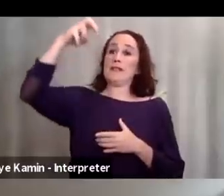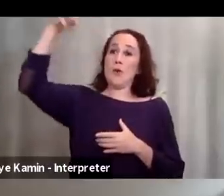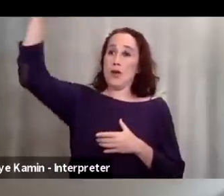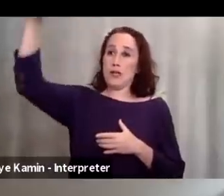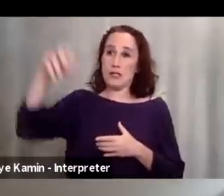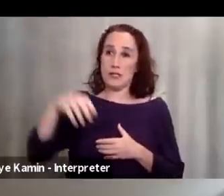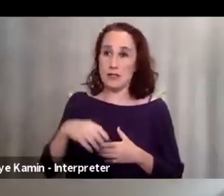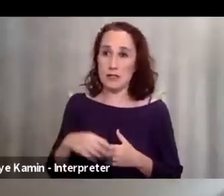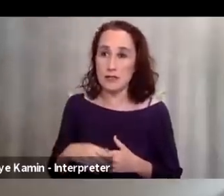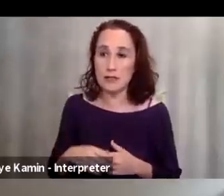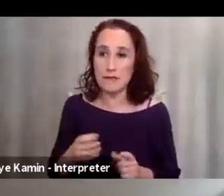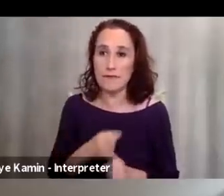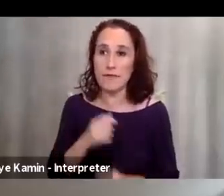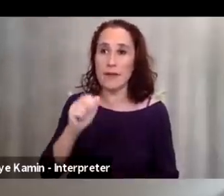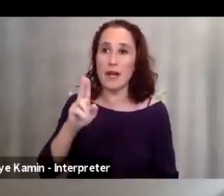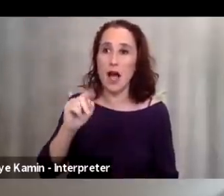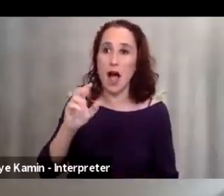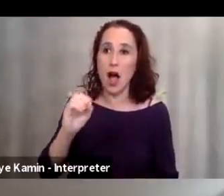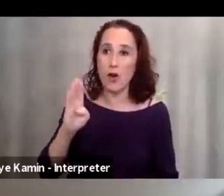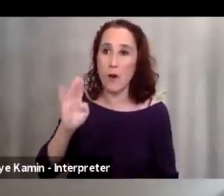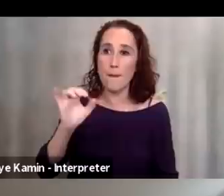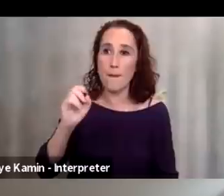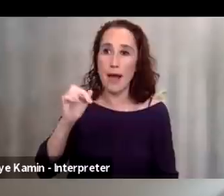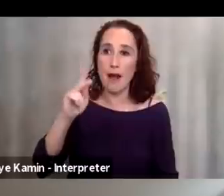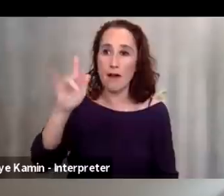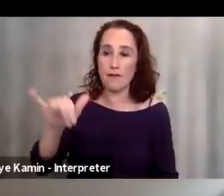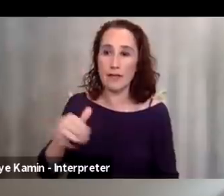you know, an autobiography. And